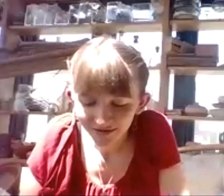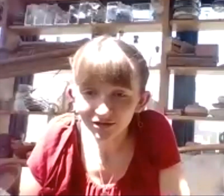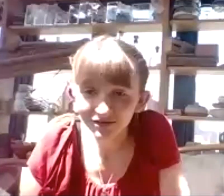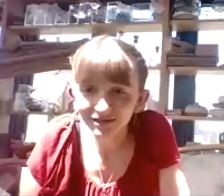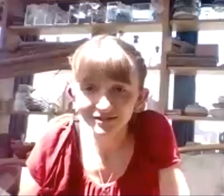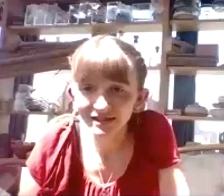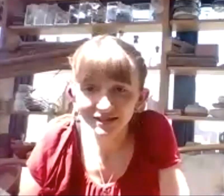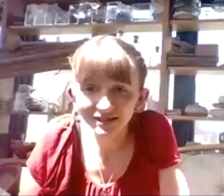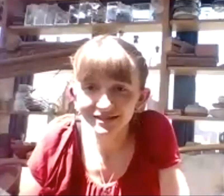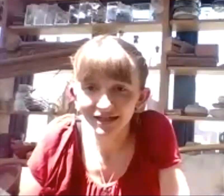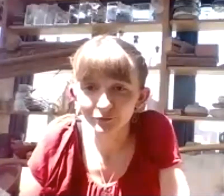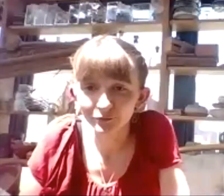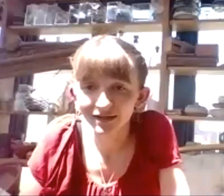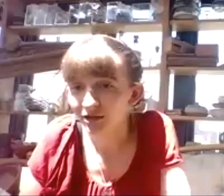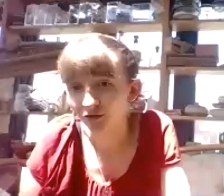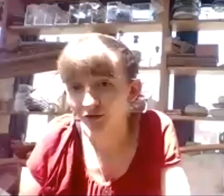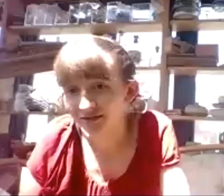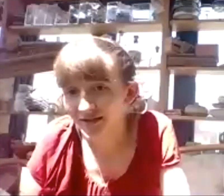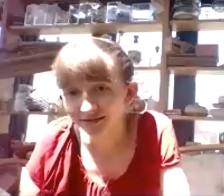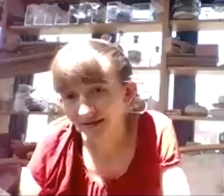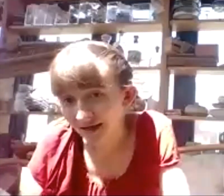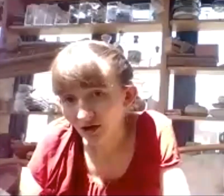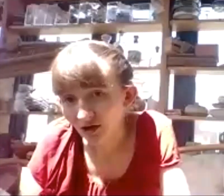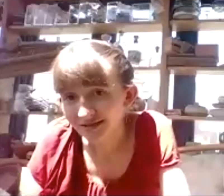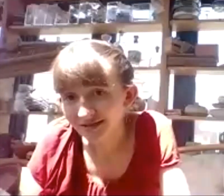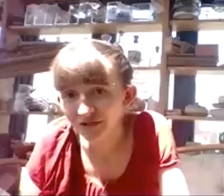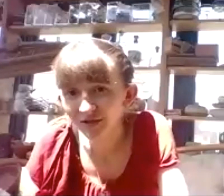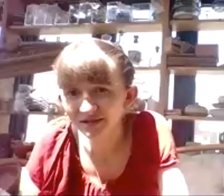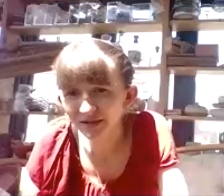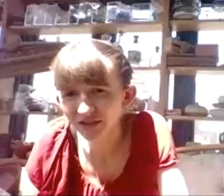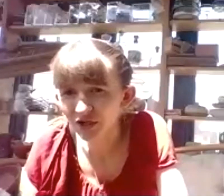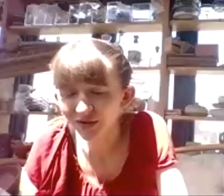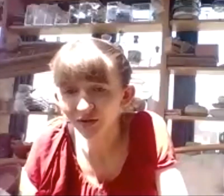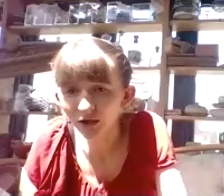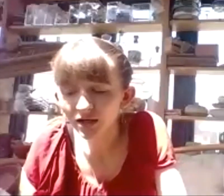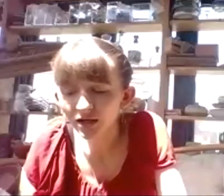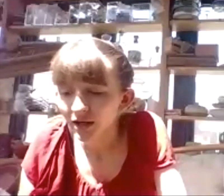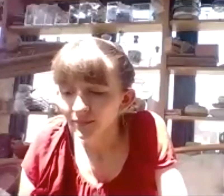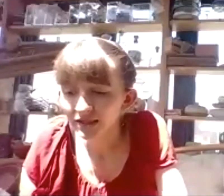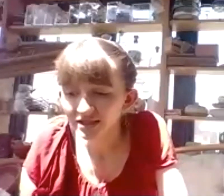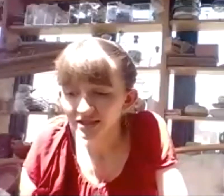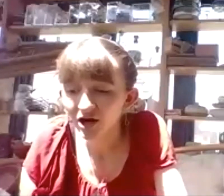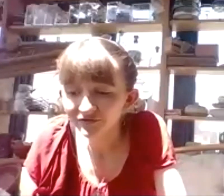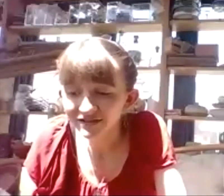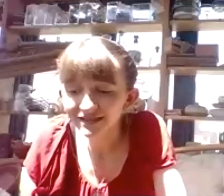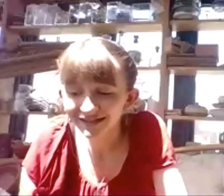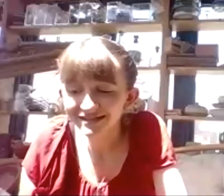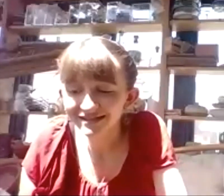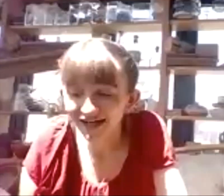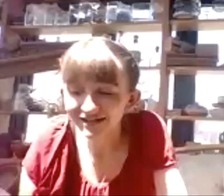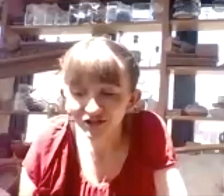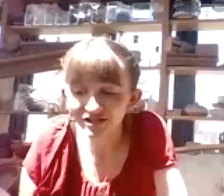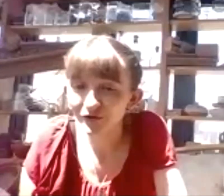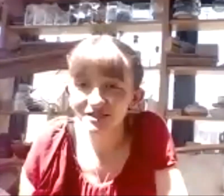there are like lots of species that have been incorrectly cataloged and stuff just because people didn't know what they were. But often